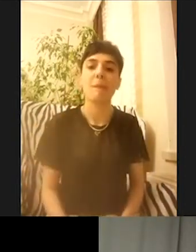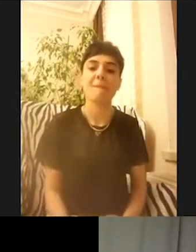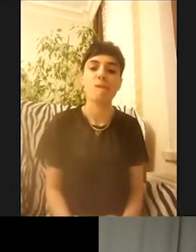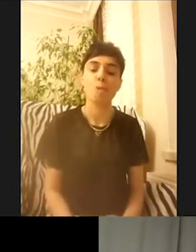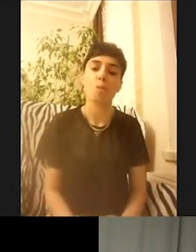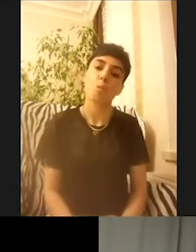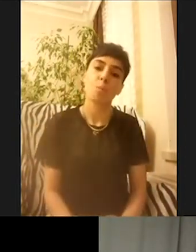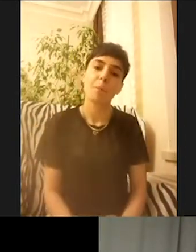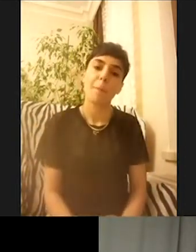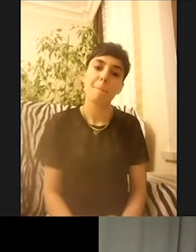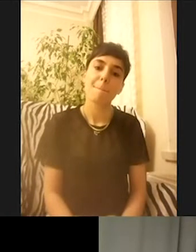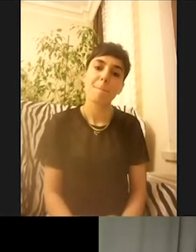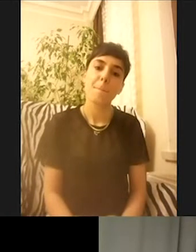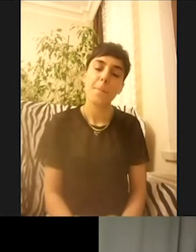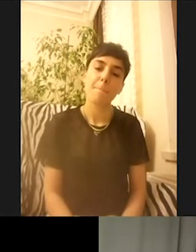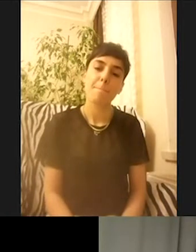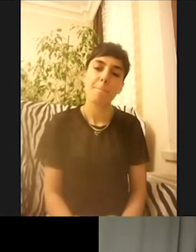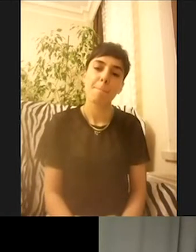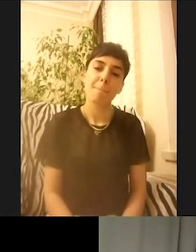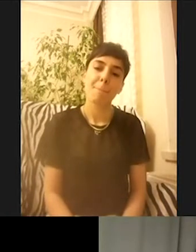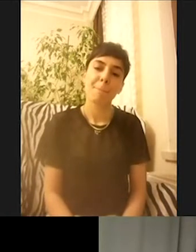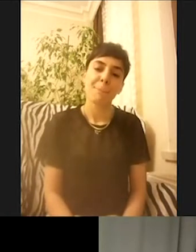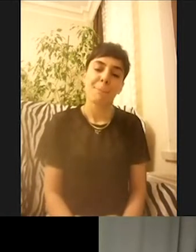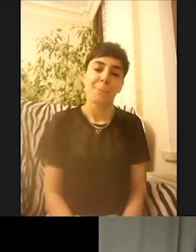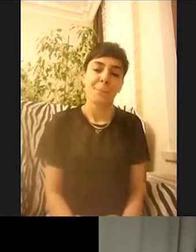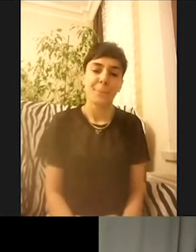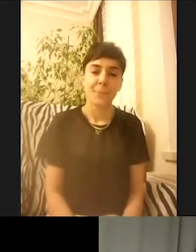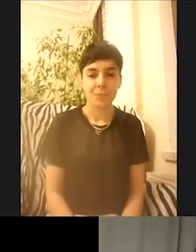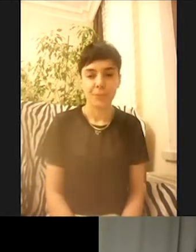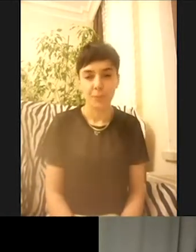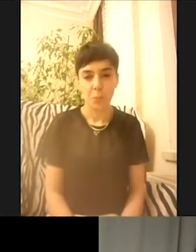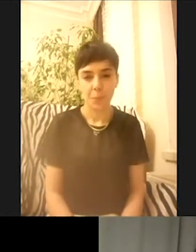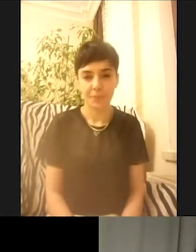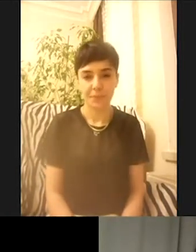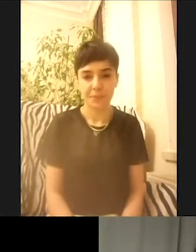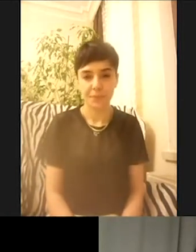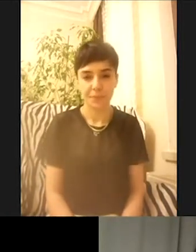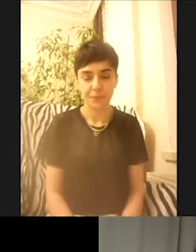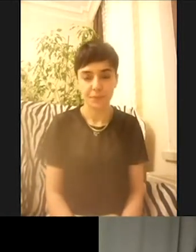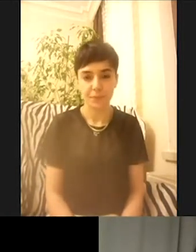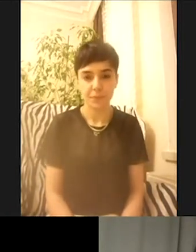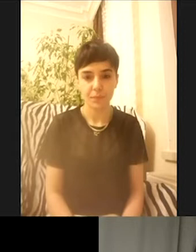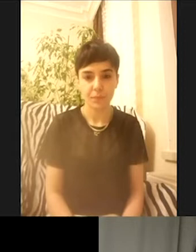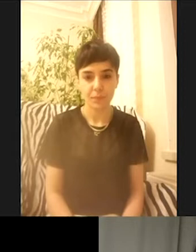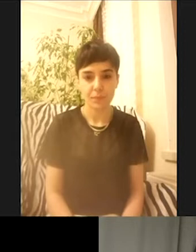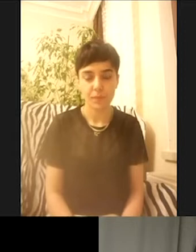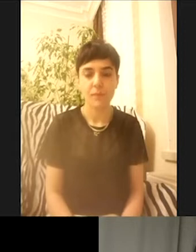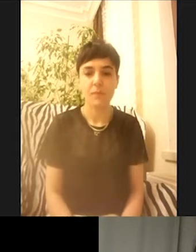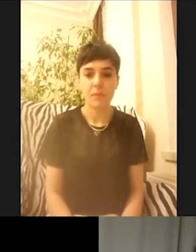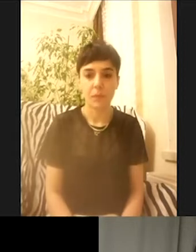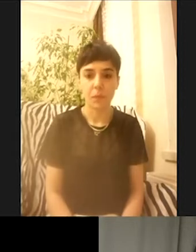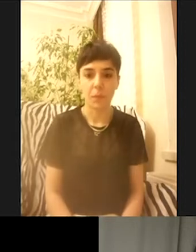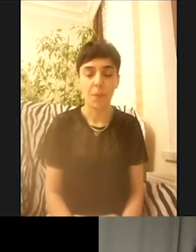Because the way, of course, that Baron is talking about solidarity, it's interesting to see, right,